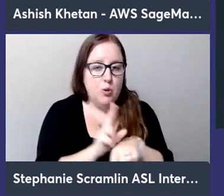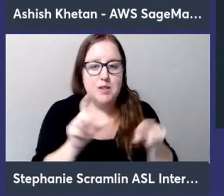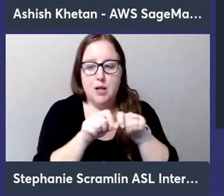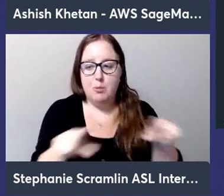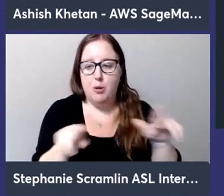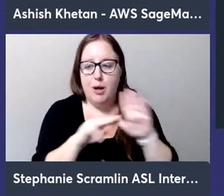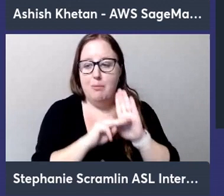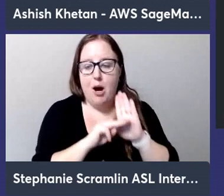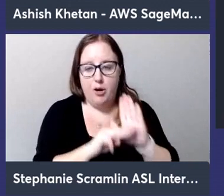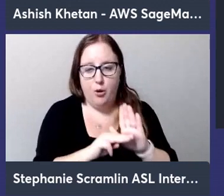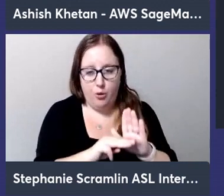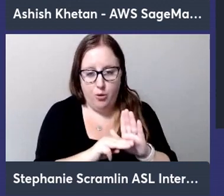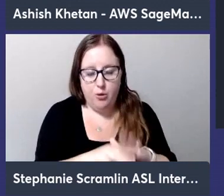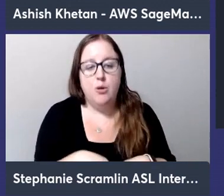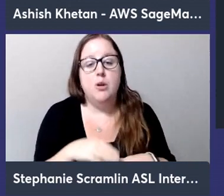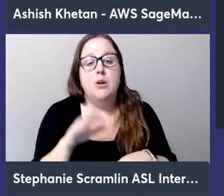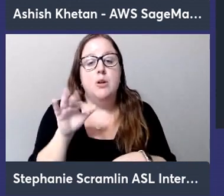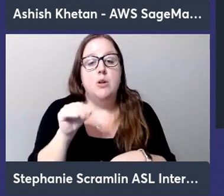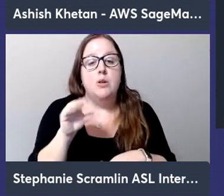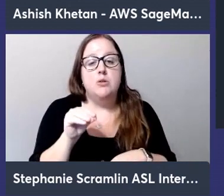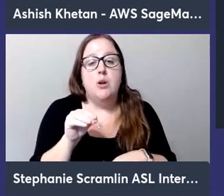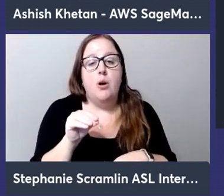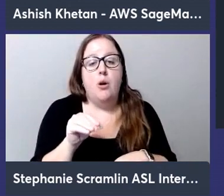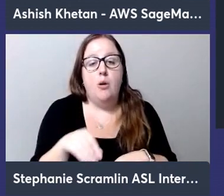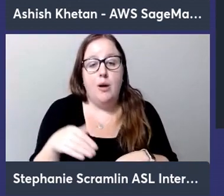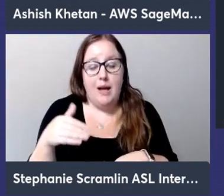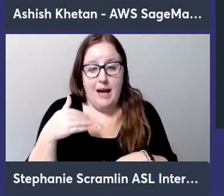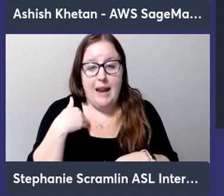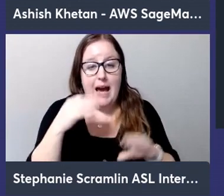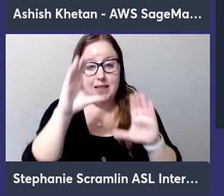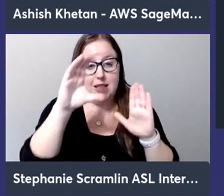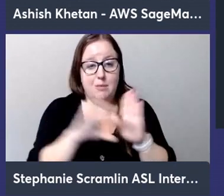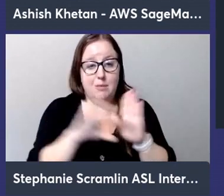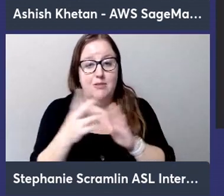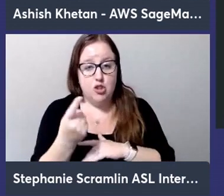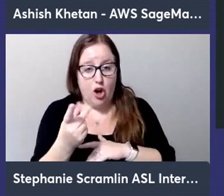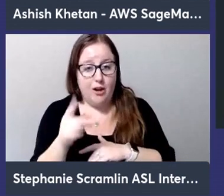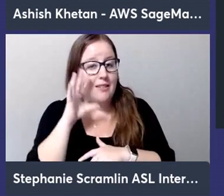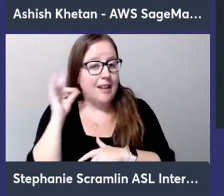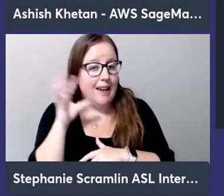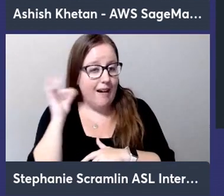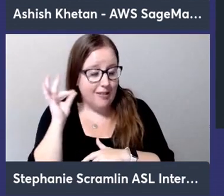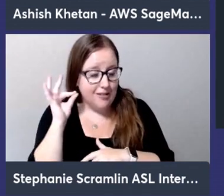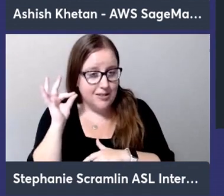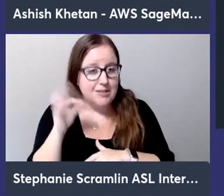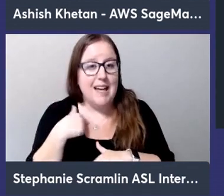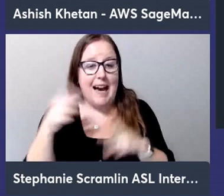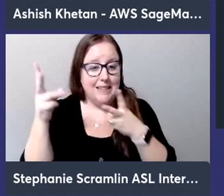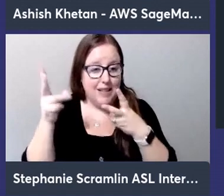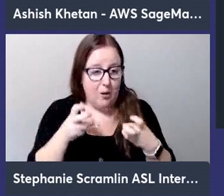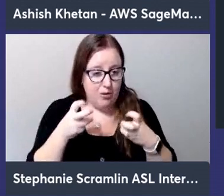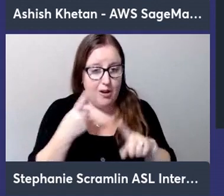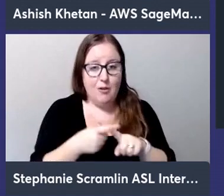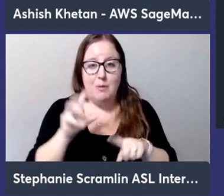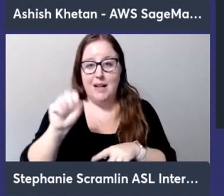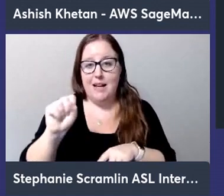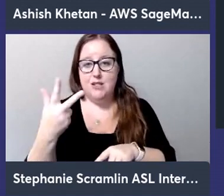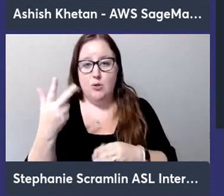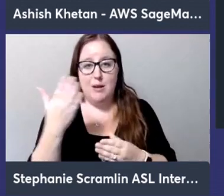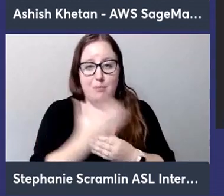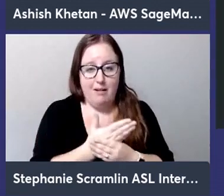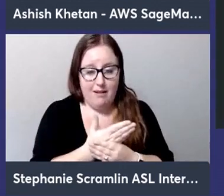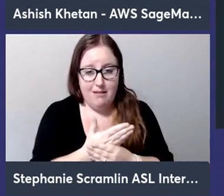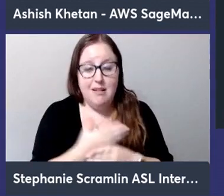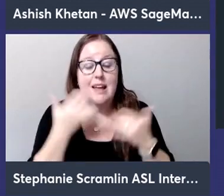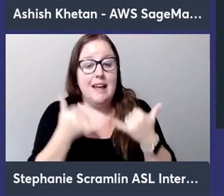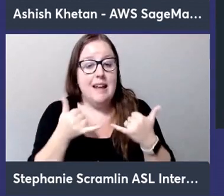model. So let me run it. And it has an image of a dog and a cat that I downloaded from an S3 bucket. And now